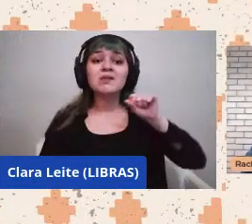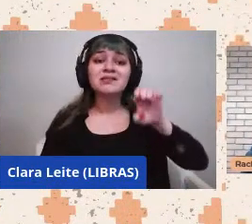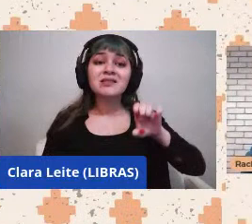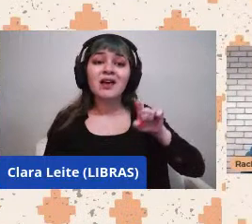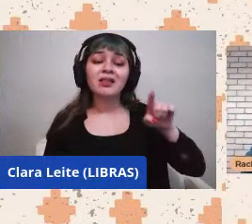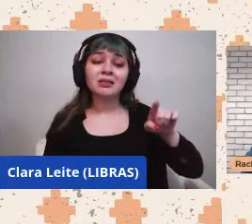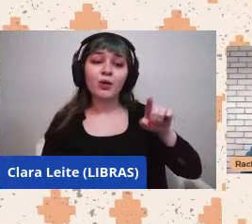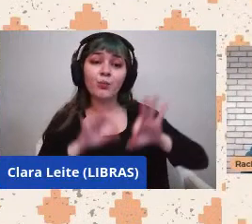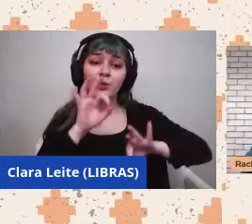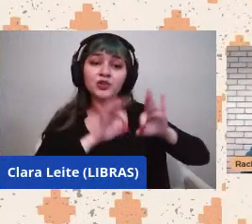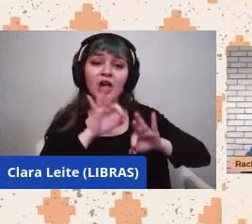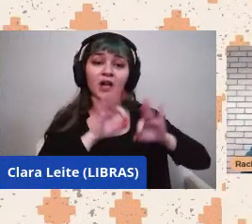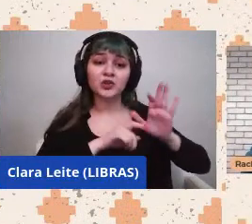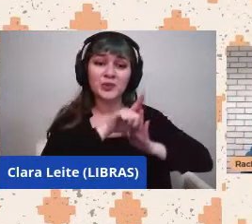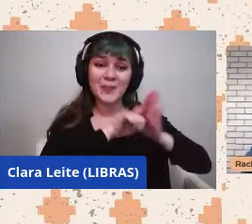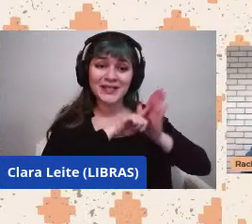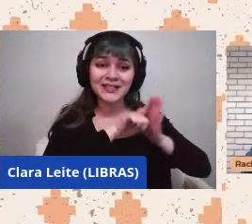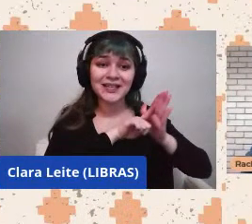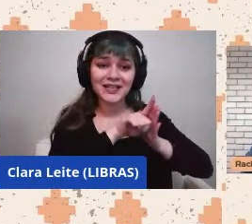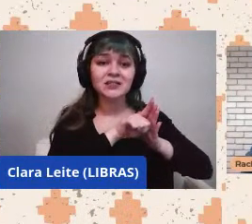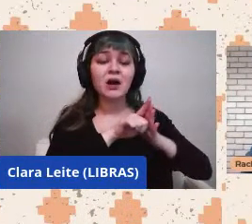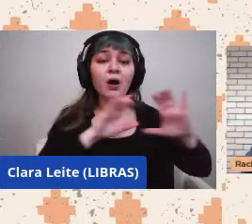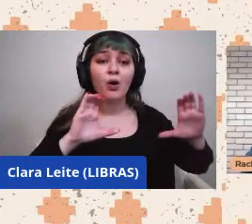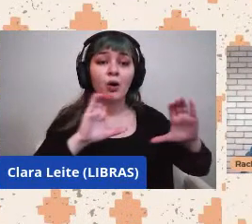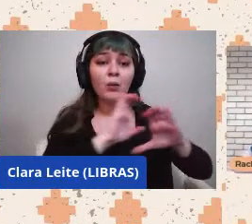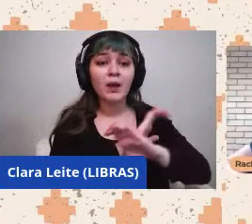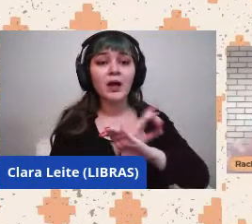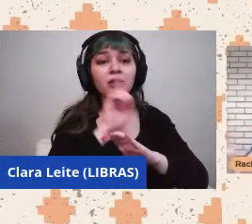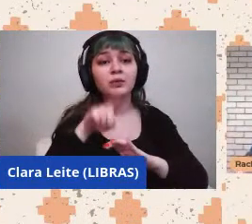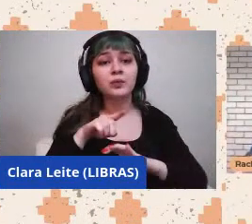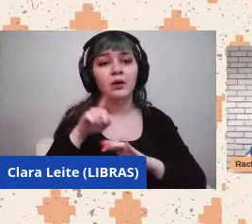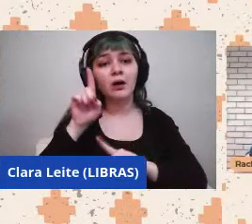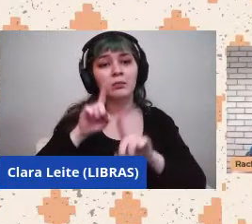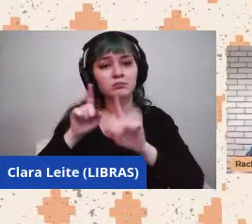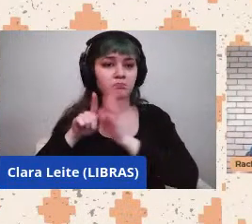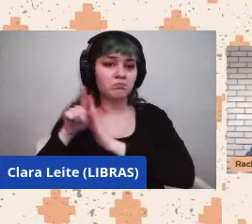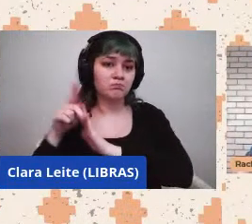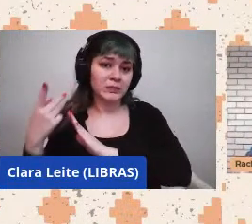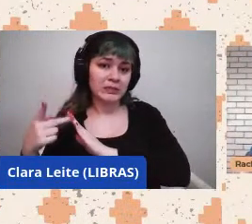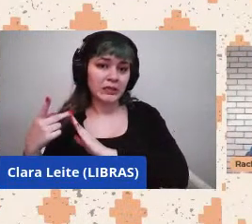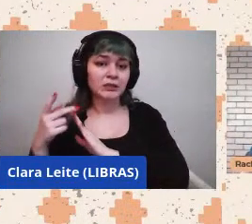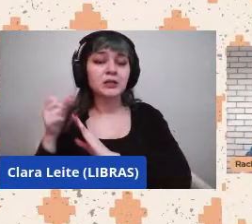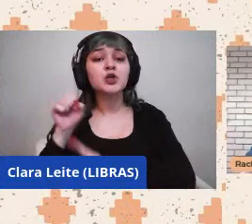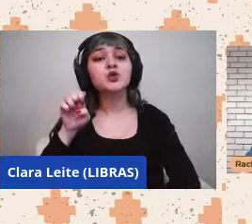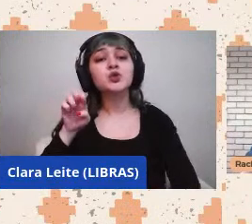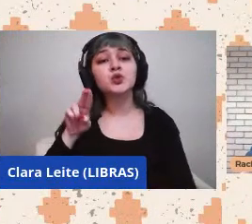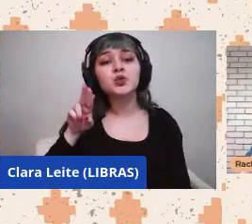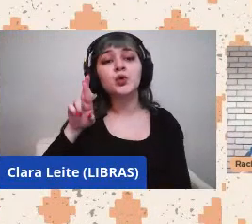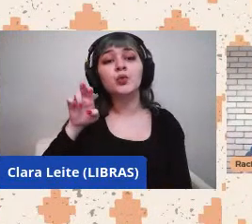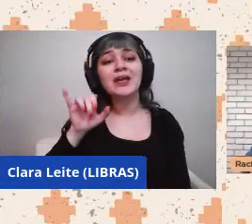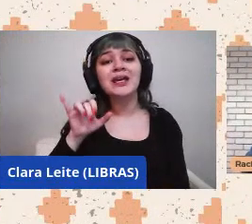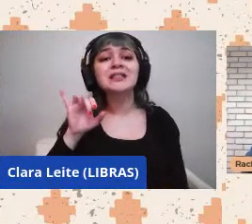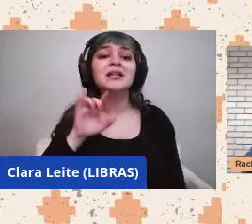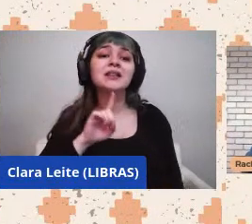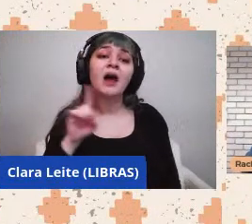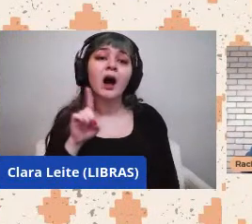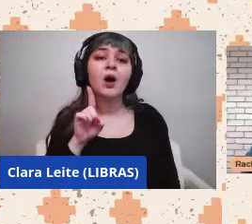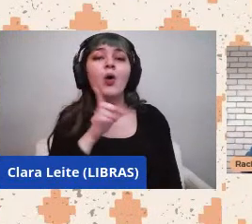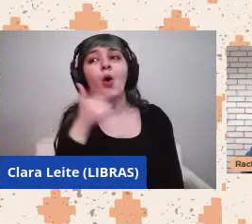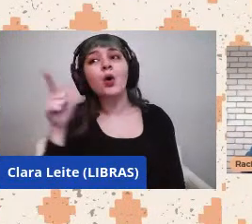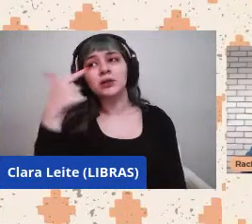project as a whole is led by a Surrey researcher. Otherwise, it's fine to get ethical approval at another